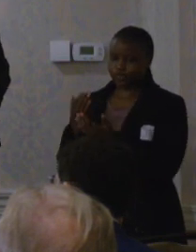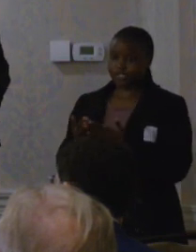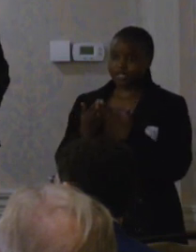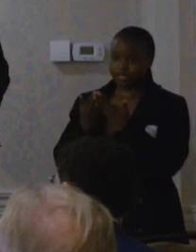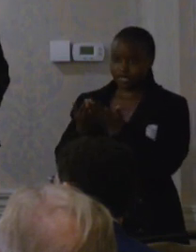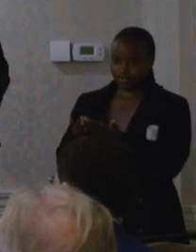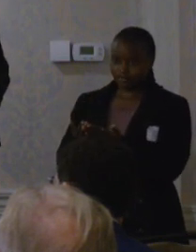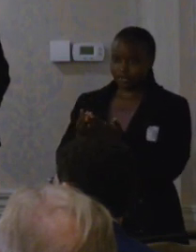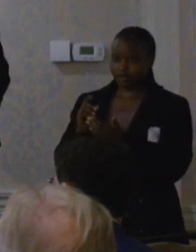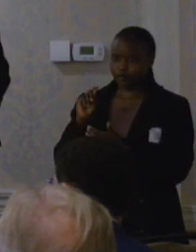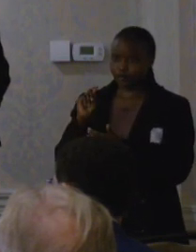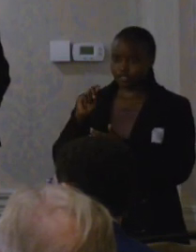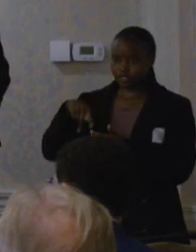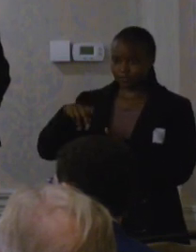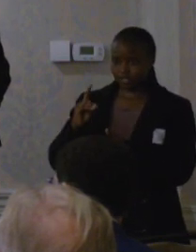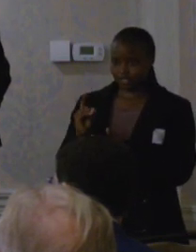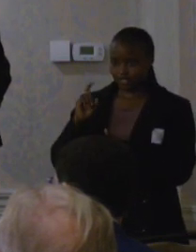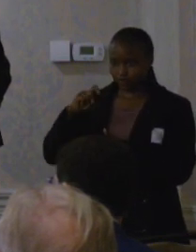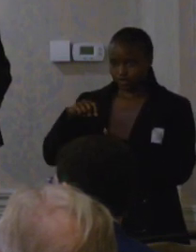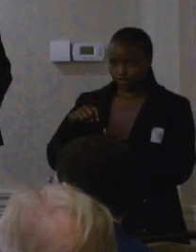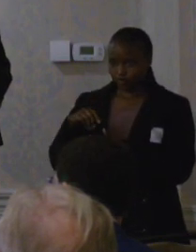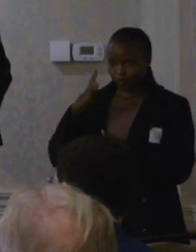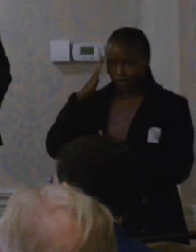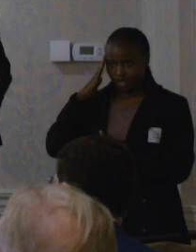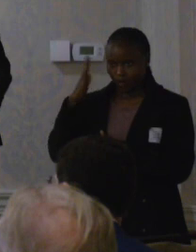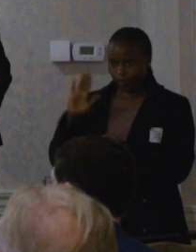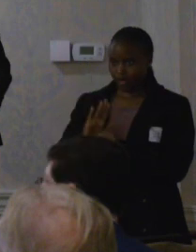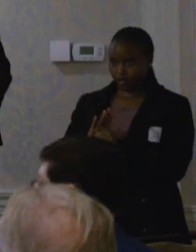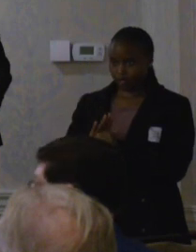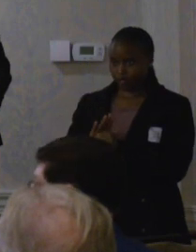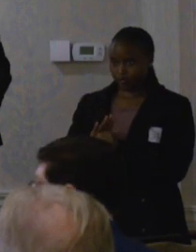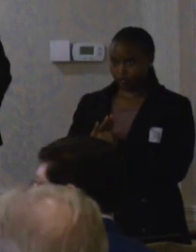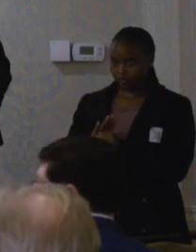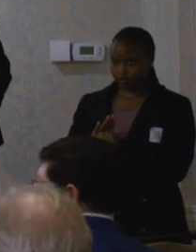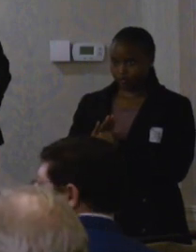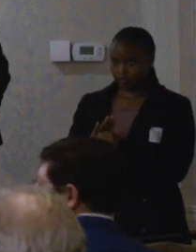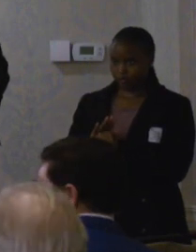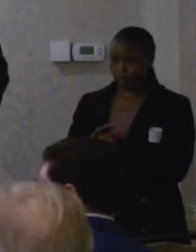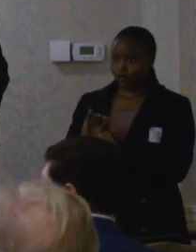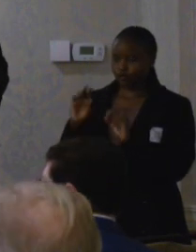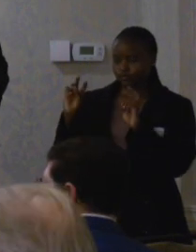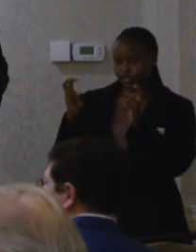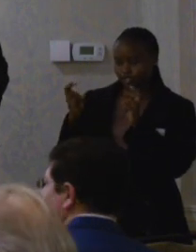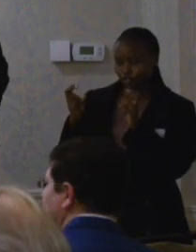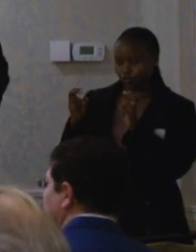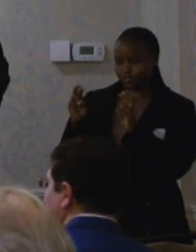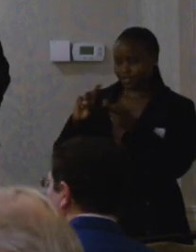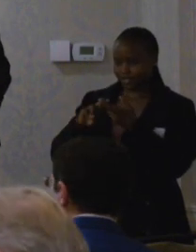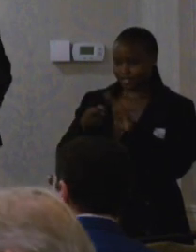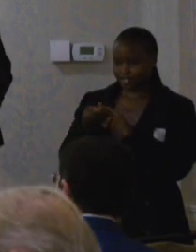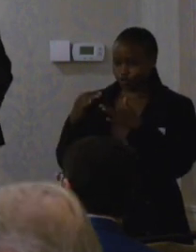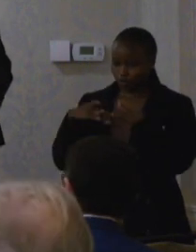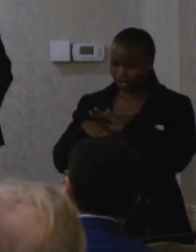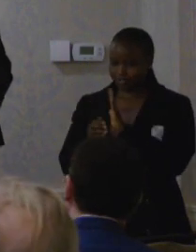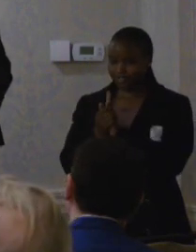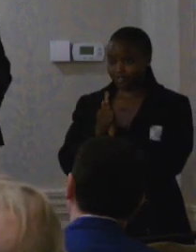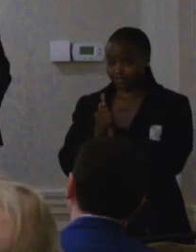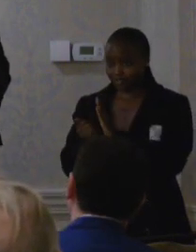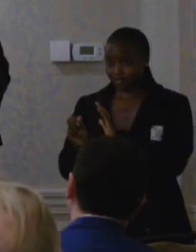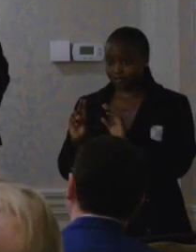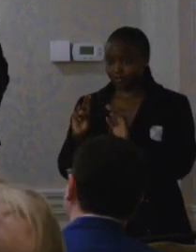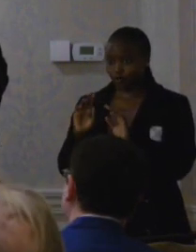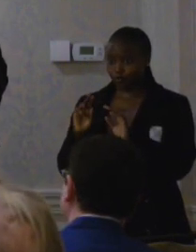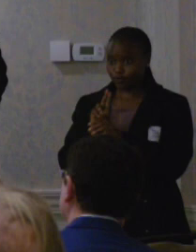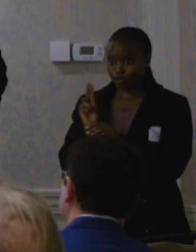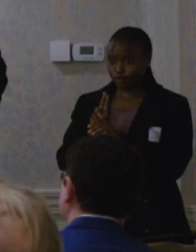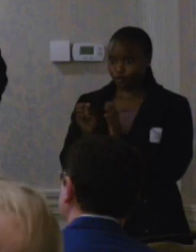of CPDs, you need to be very aware of issues related to access and skills of how to use these